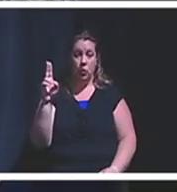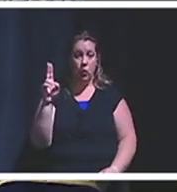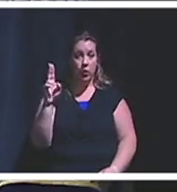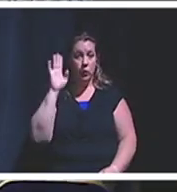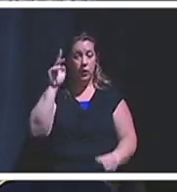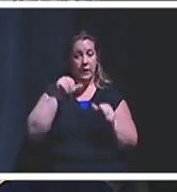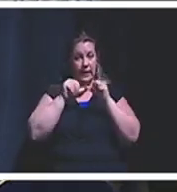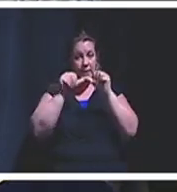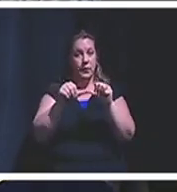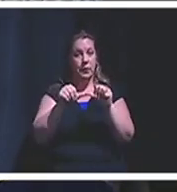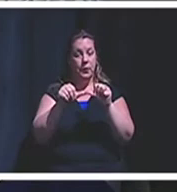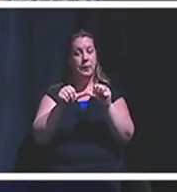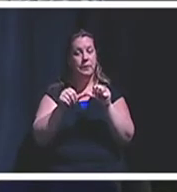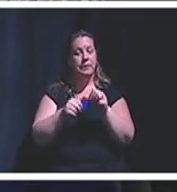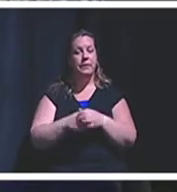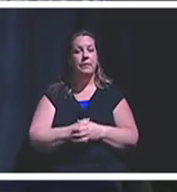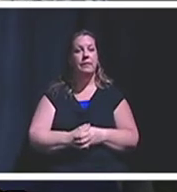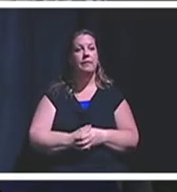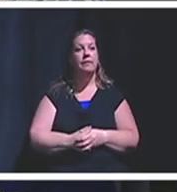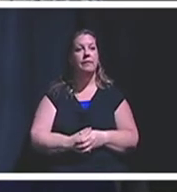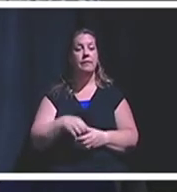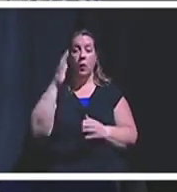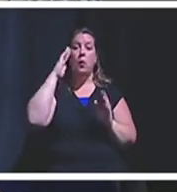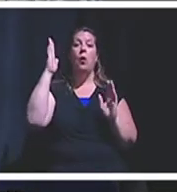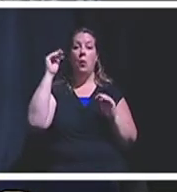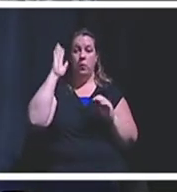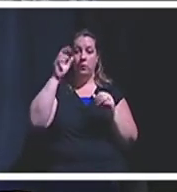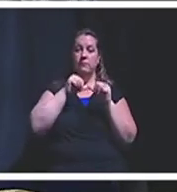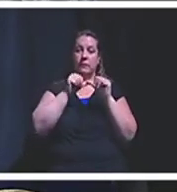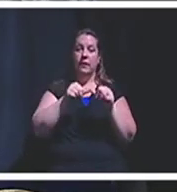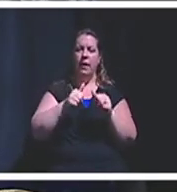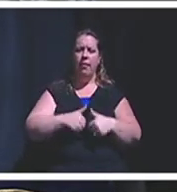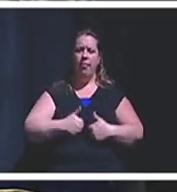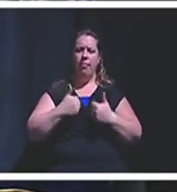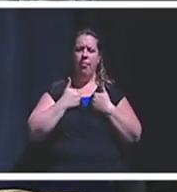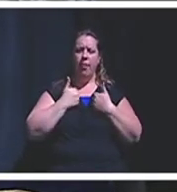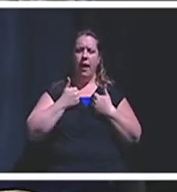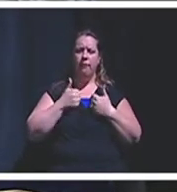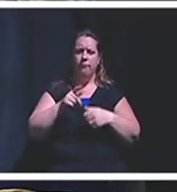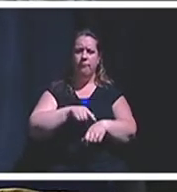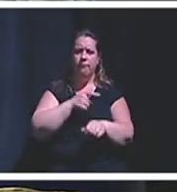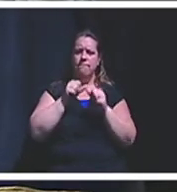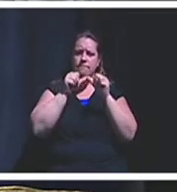I hope you will continue with lifelong learning and being challenged.